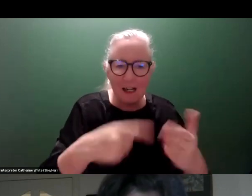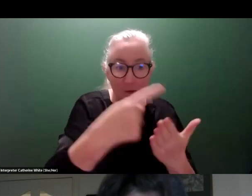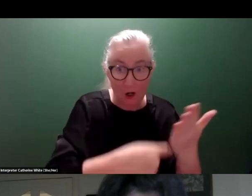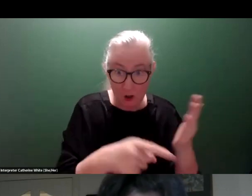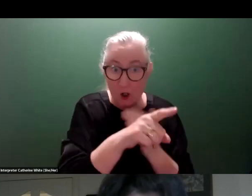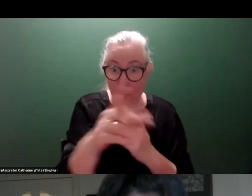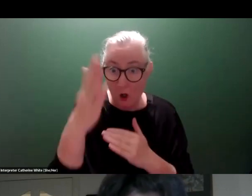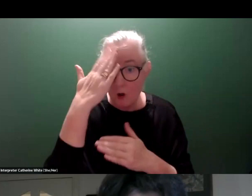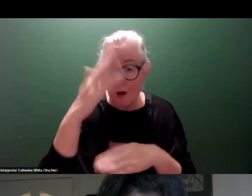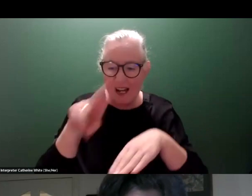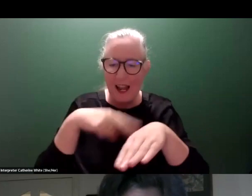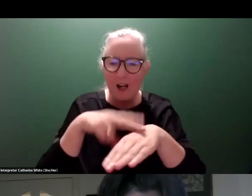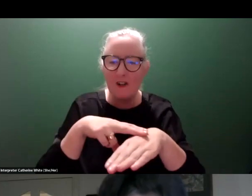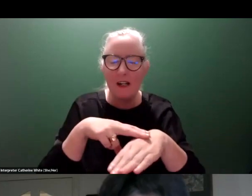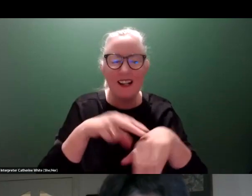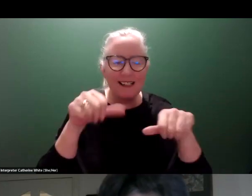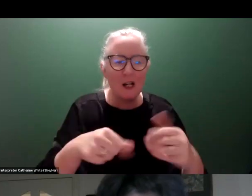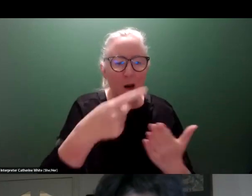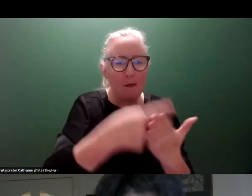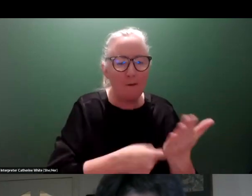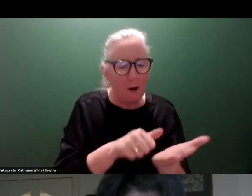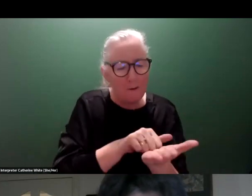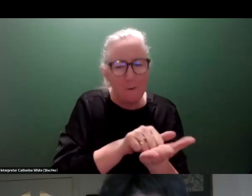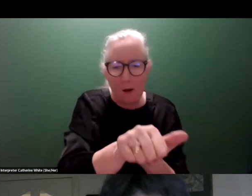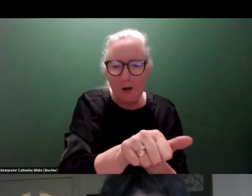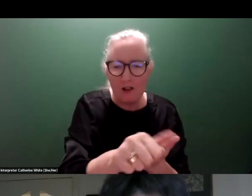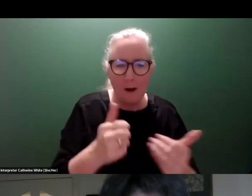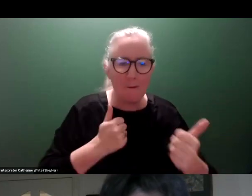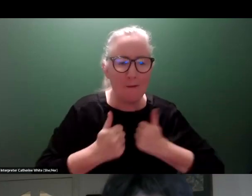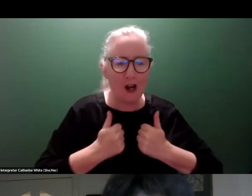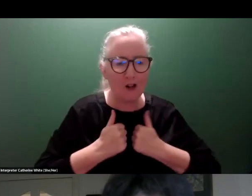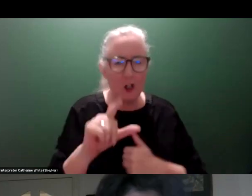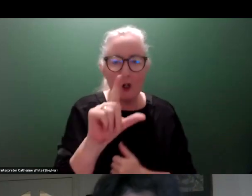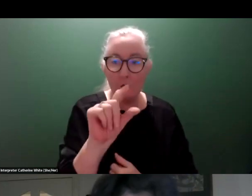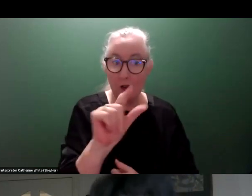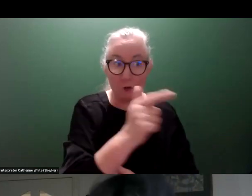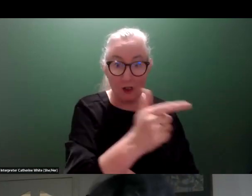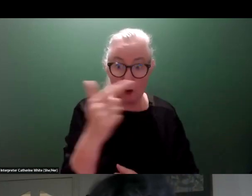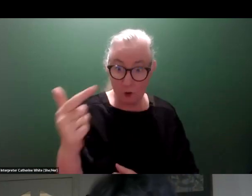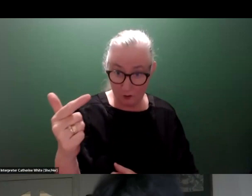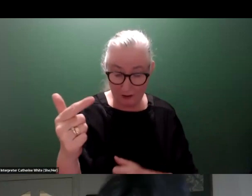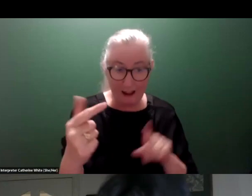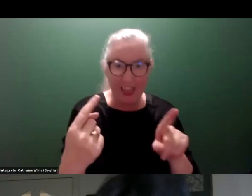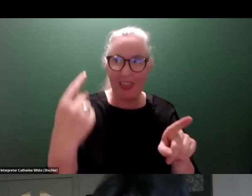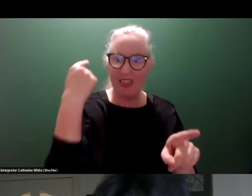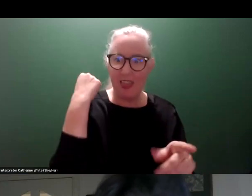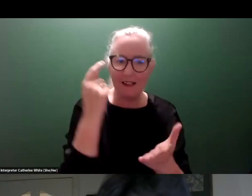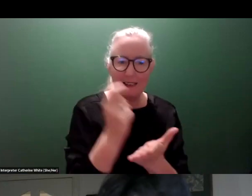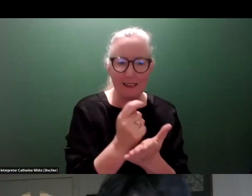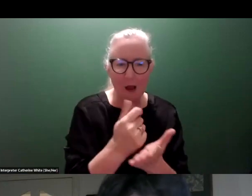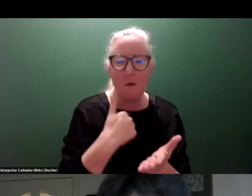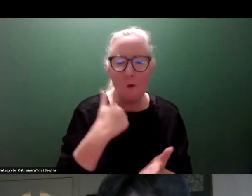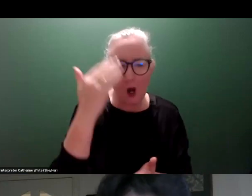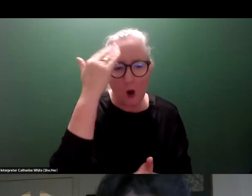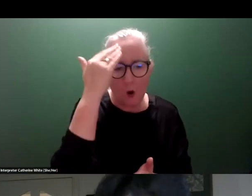a new National Consent Policy was published in March of 2022. Now, at that time, we knew that